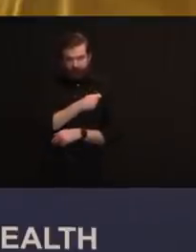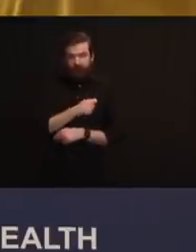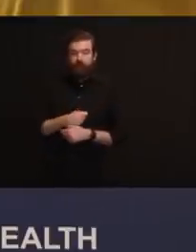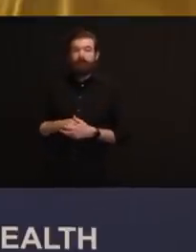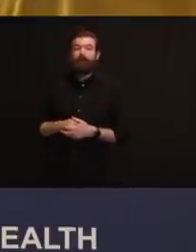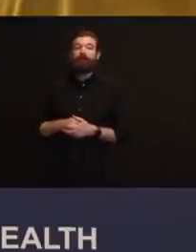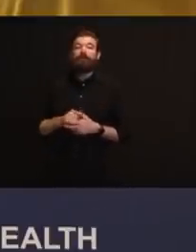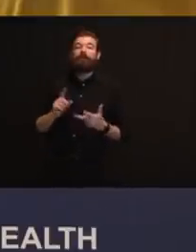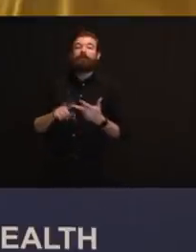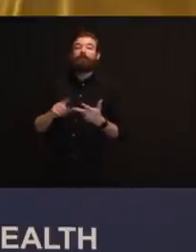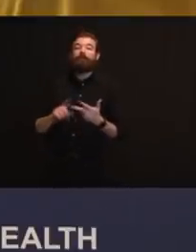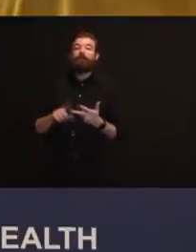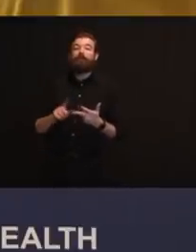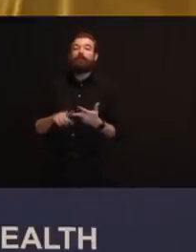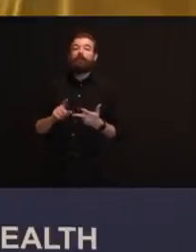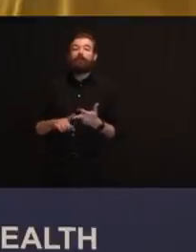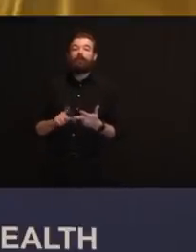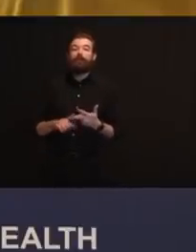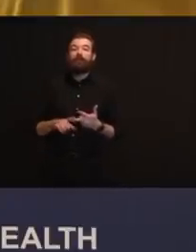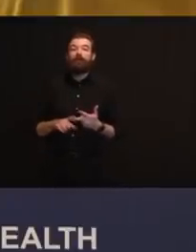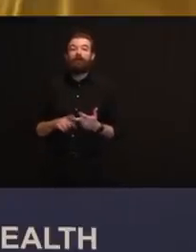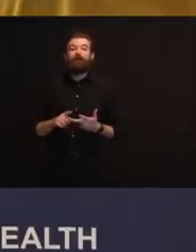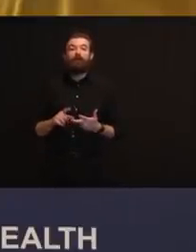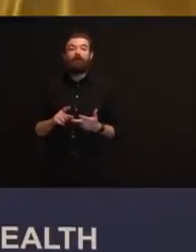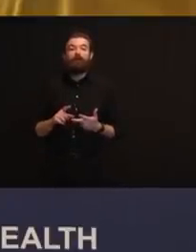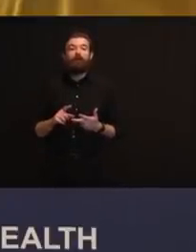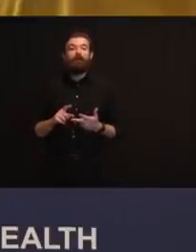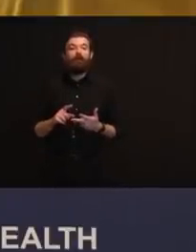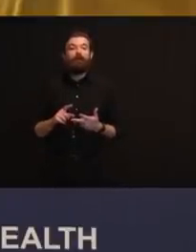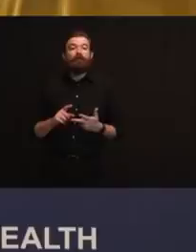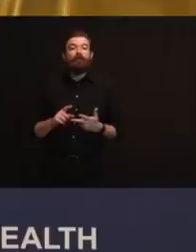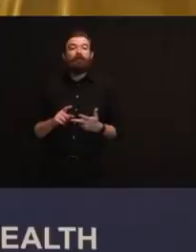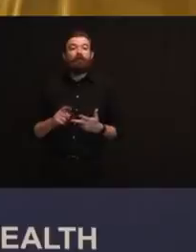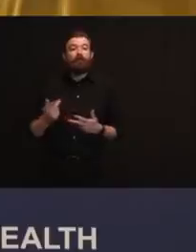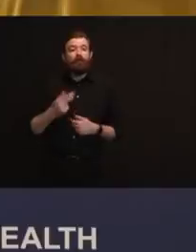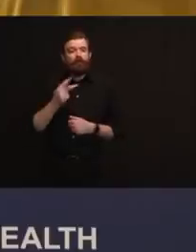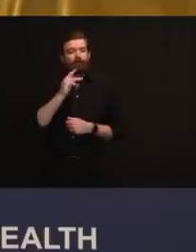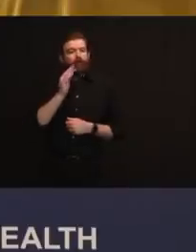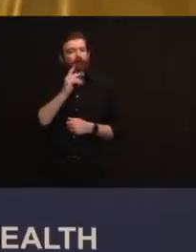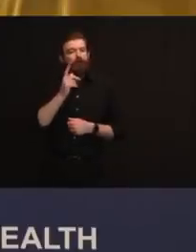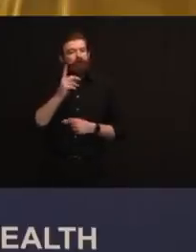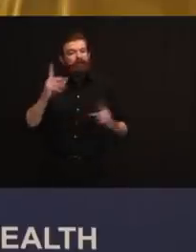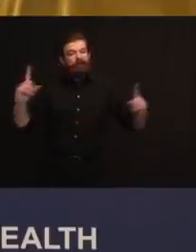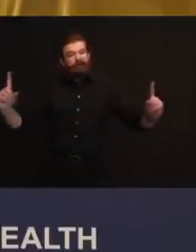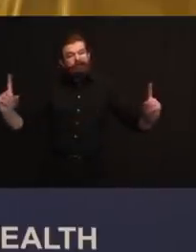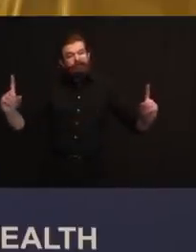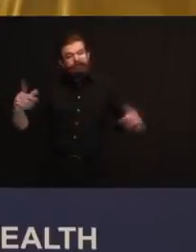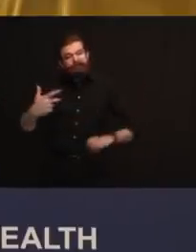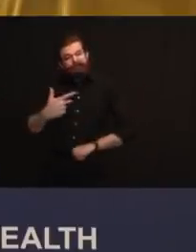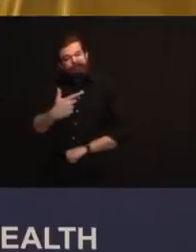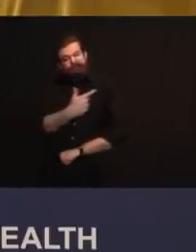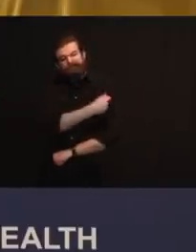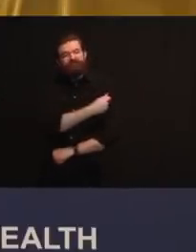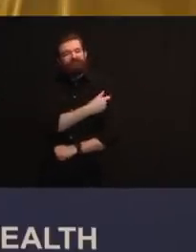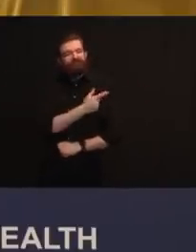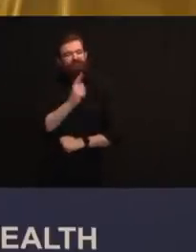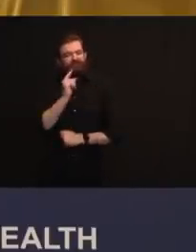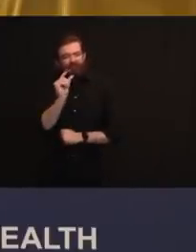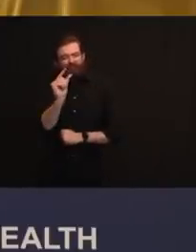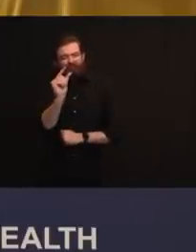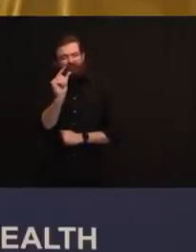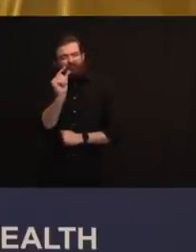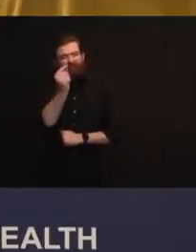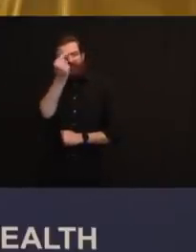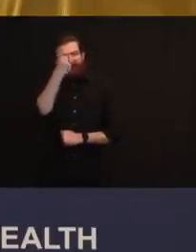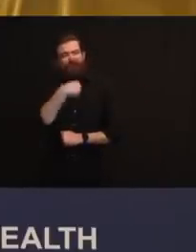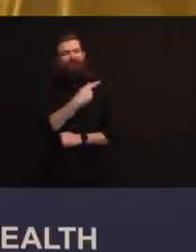minutes. If you've got some sort of allergy history, you sit for 30 minutes for an observation period afterward. And I think the other thing, Eddie, you're saying,